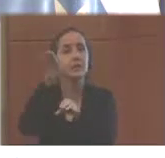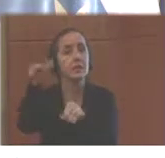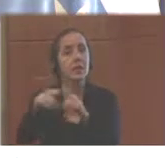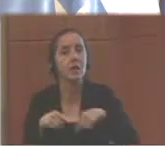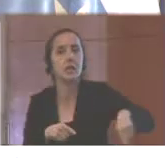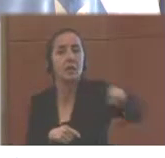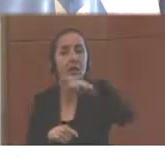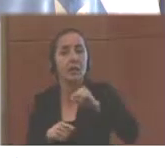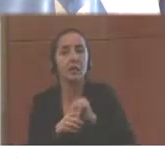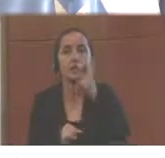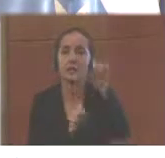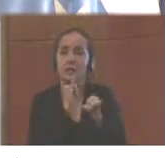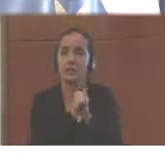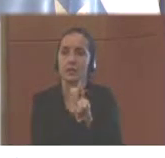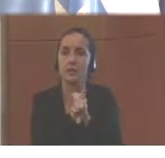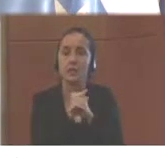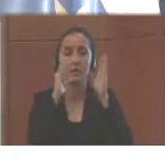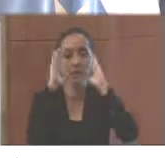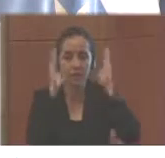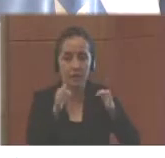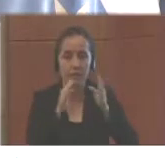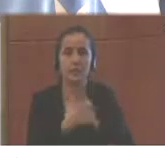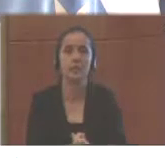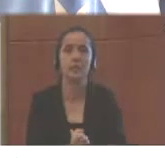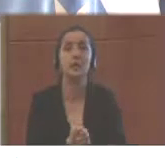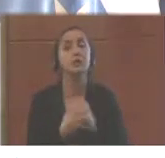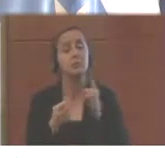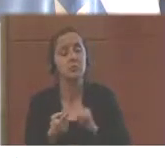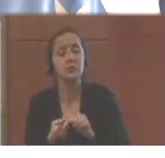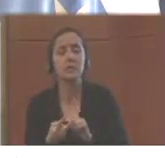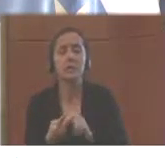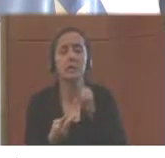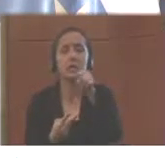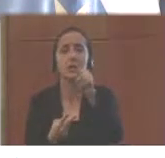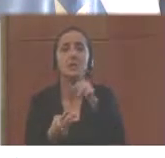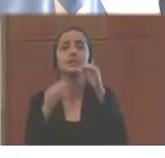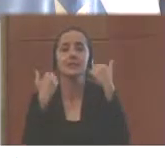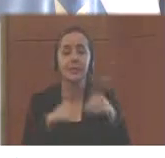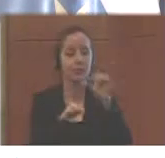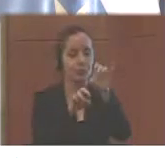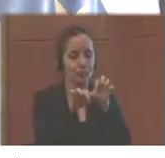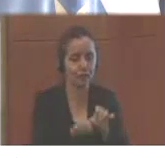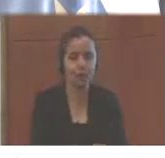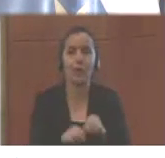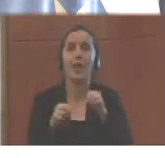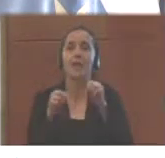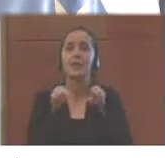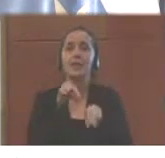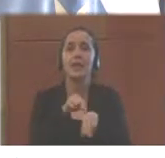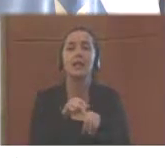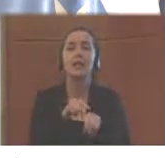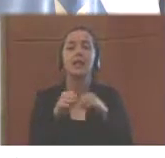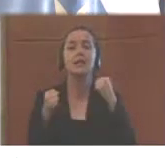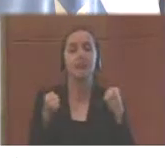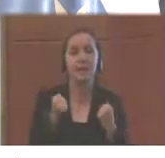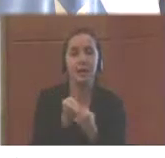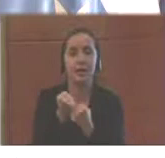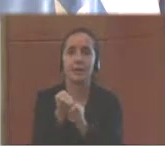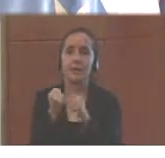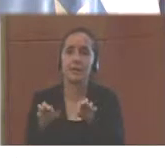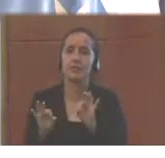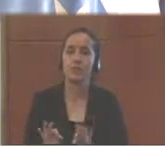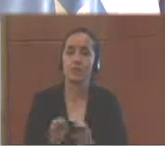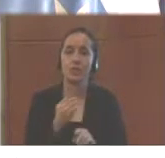that coordinate international humanitarian assistance. Likewise, REU has a technical secretariat that supports the pro